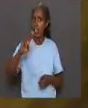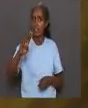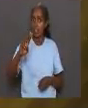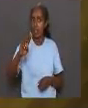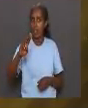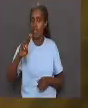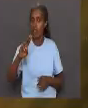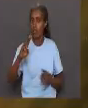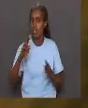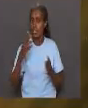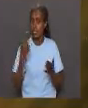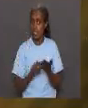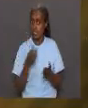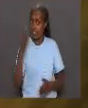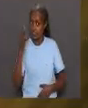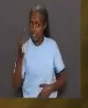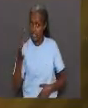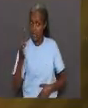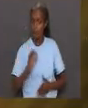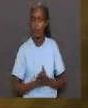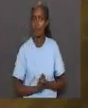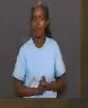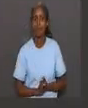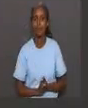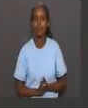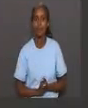the slant height of this frustum.